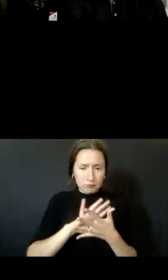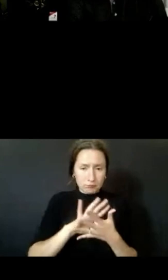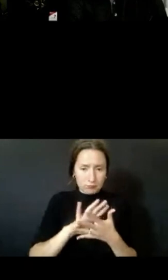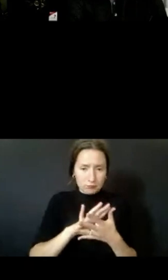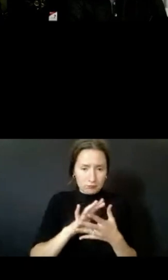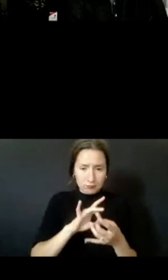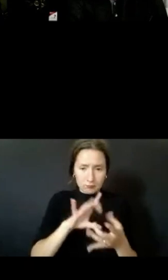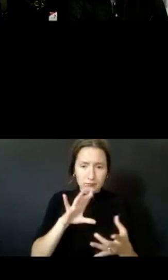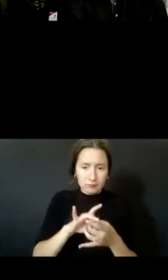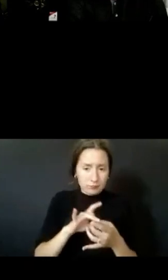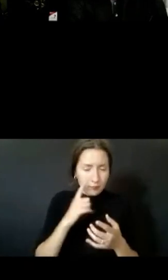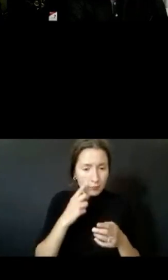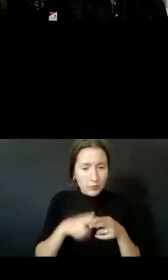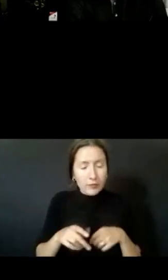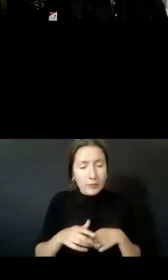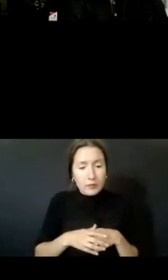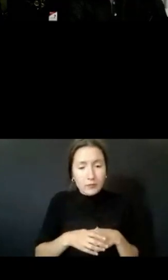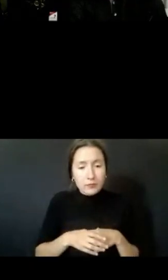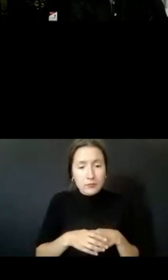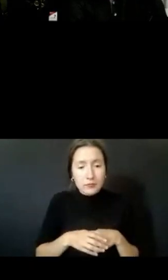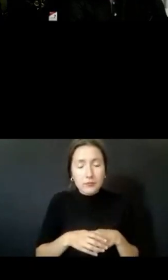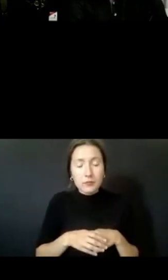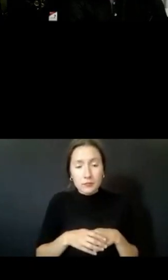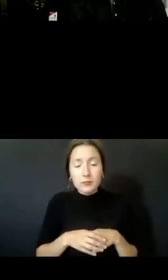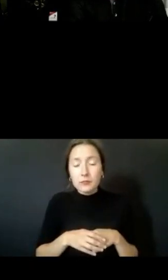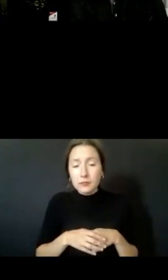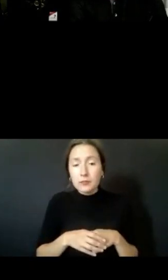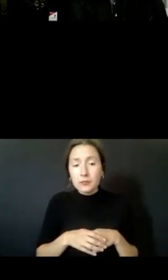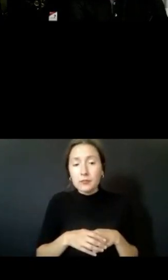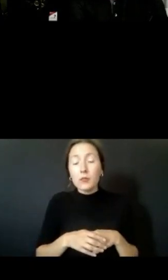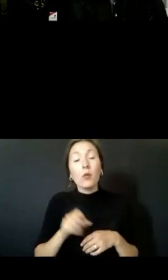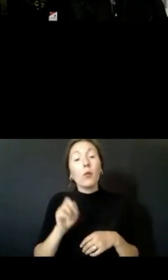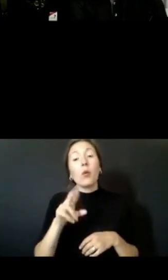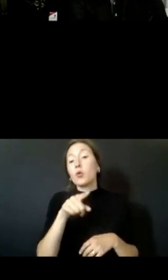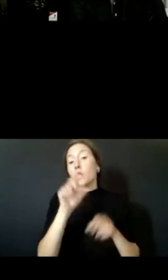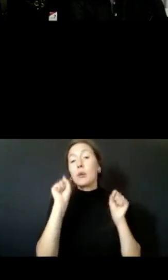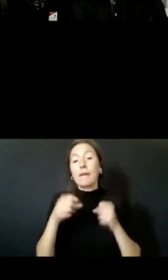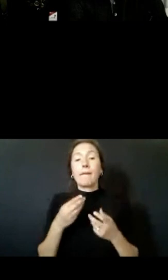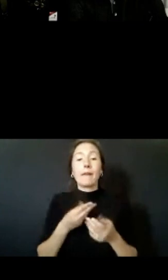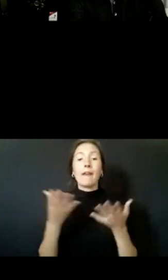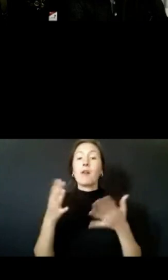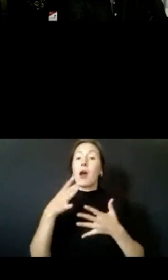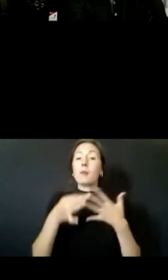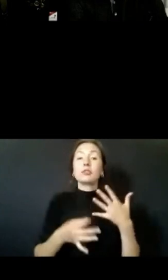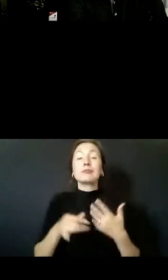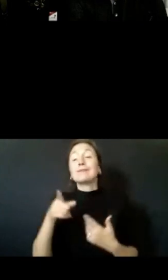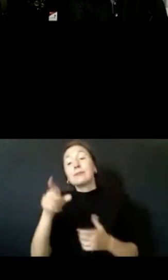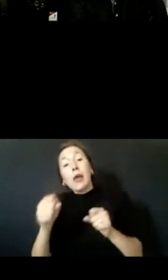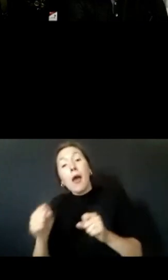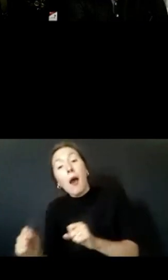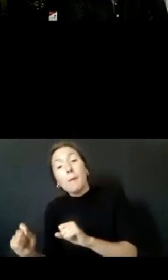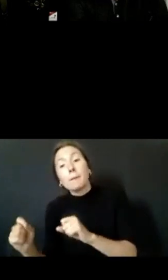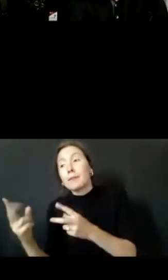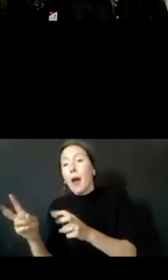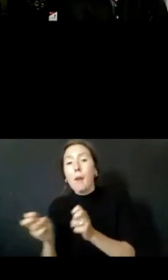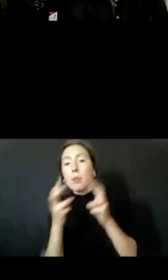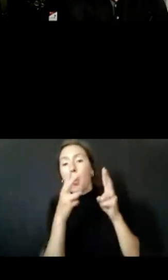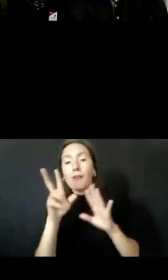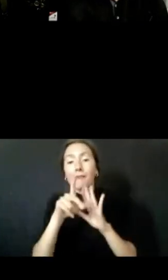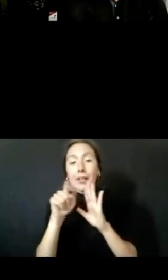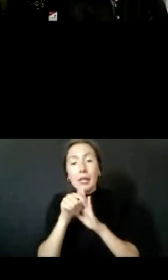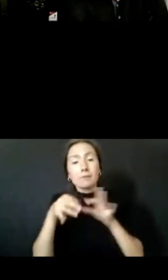assessment. So say you give one assessment and then you give an option of whether, maybe what part of it is multiple choice and part of it is fill in the blank and part